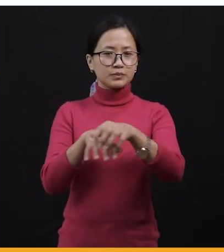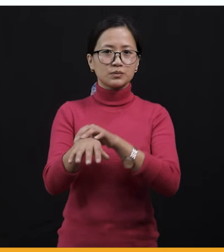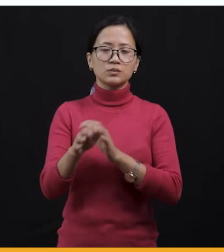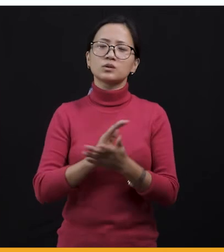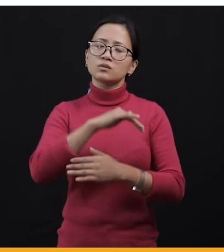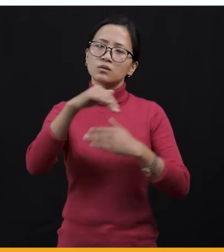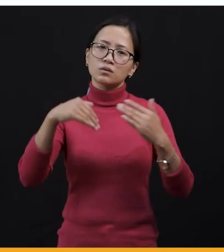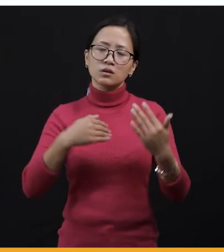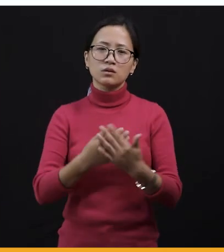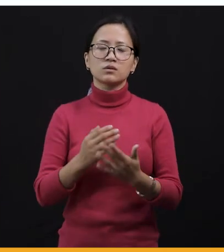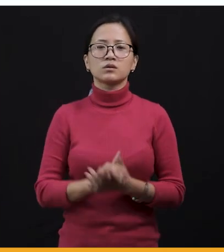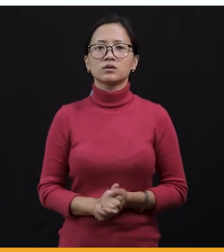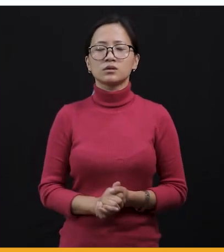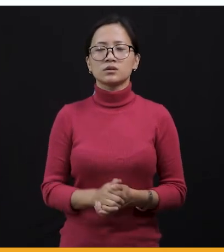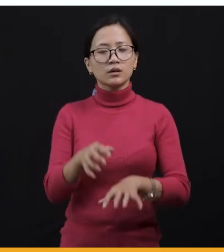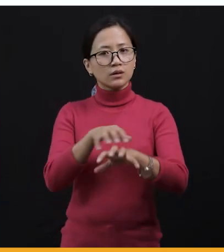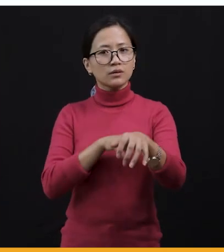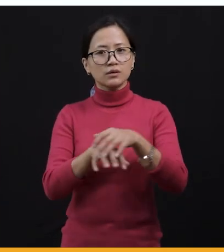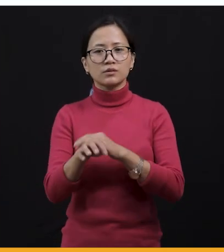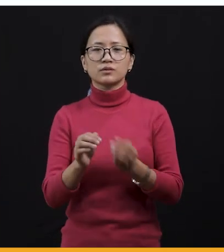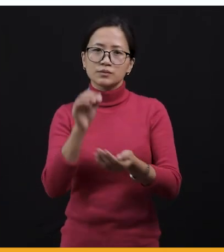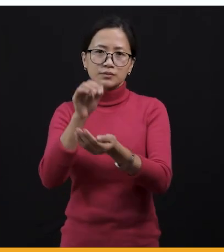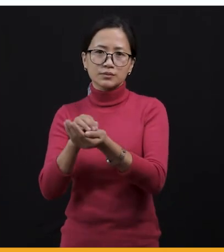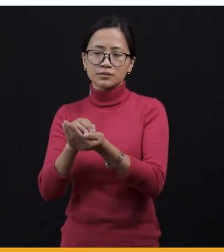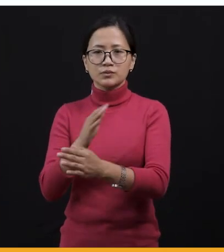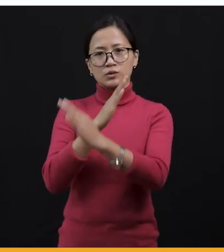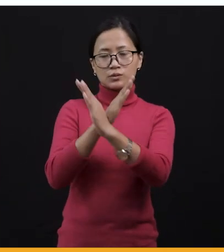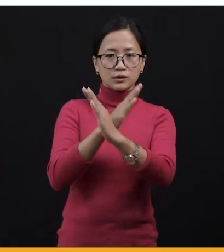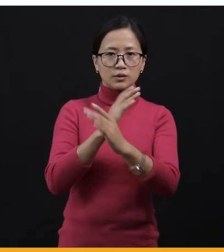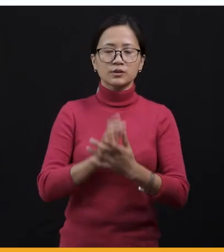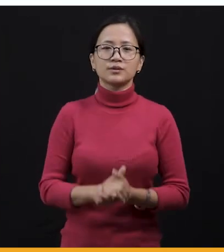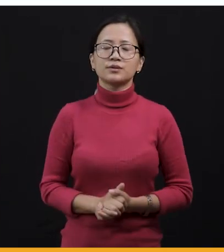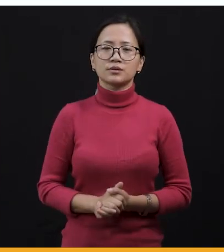And all the animals are reserved, are protected.